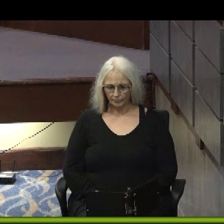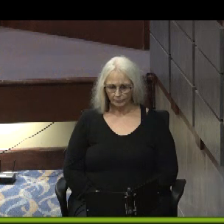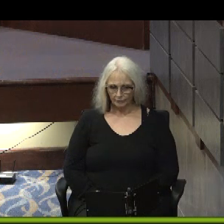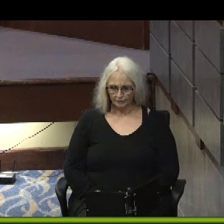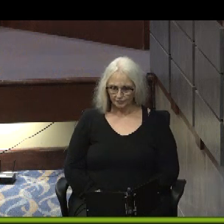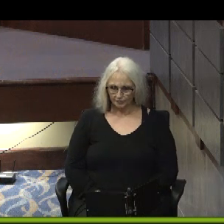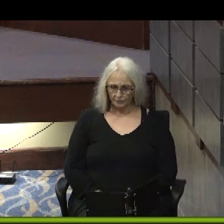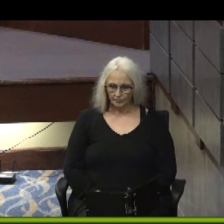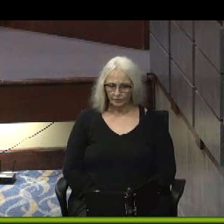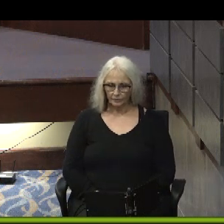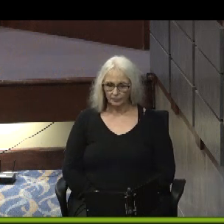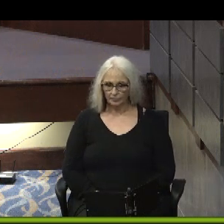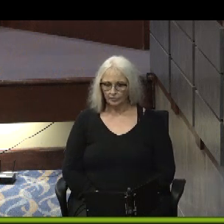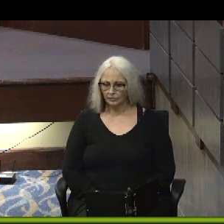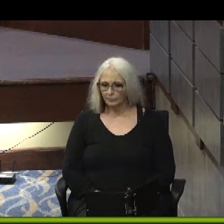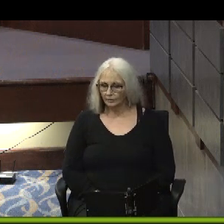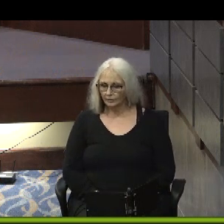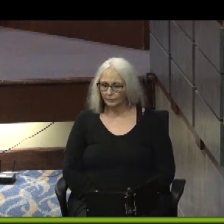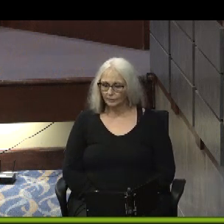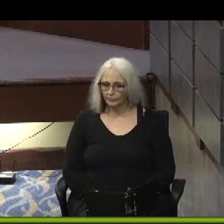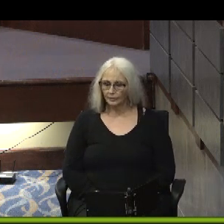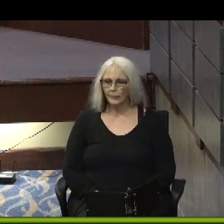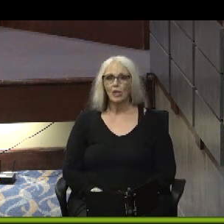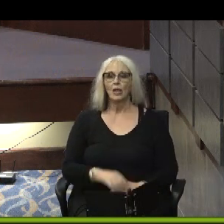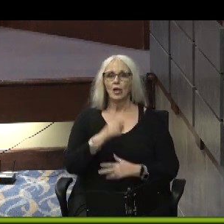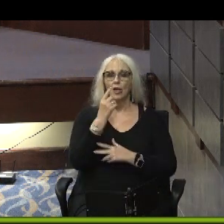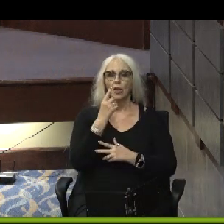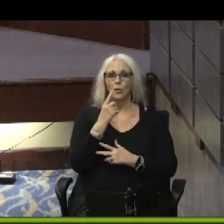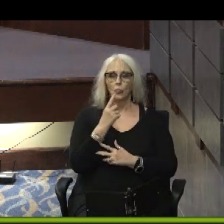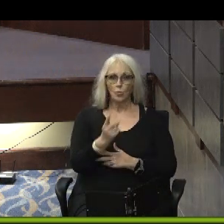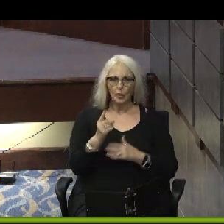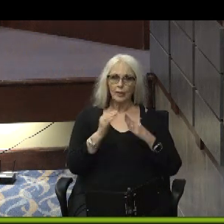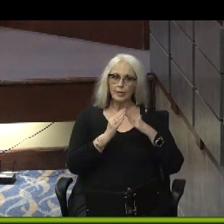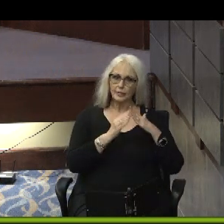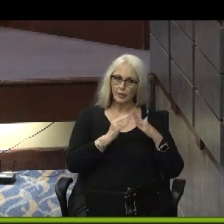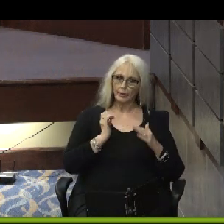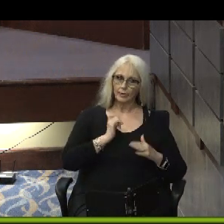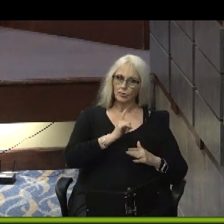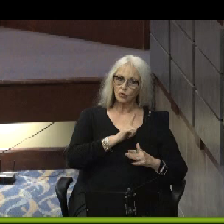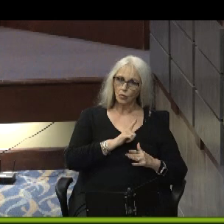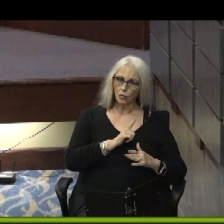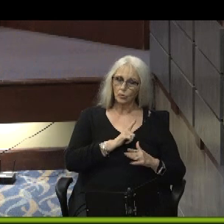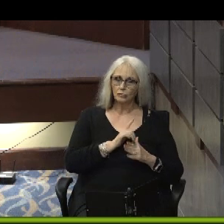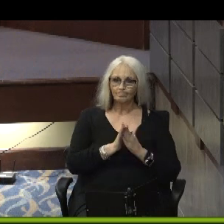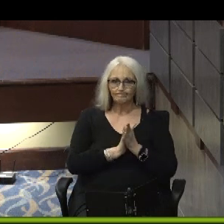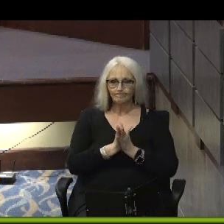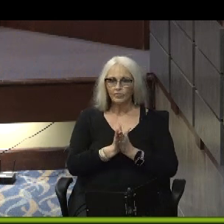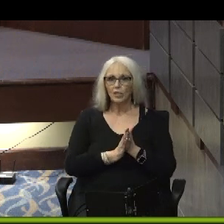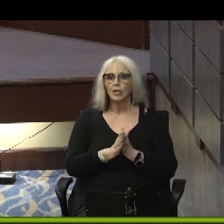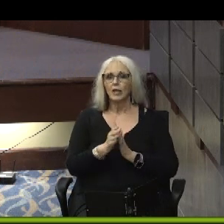There we go. Okay. So one of the City Council's initiatives is to articulate the city's